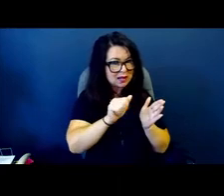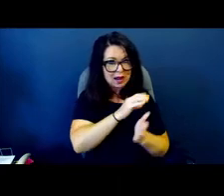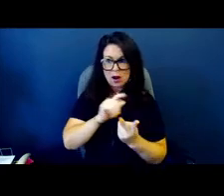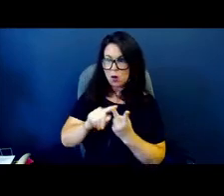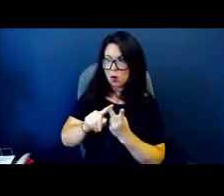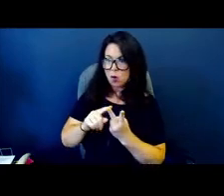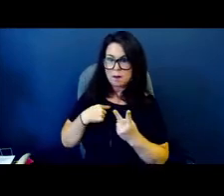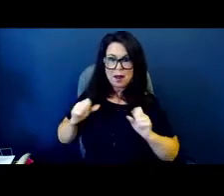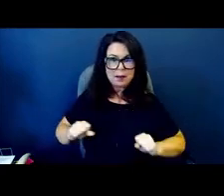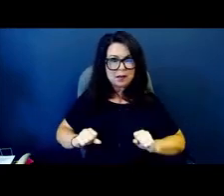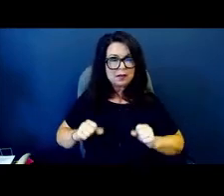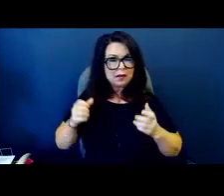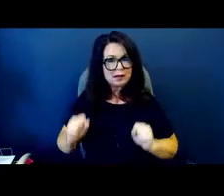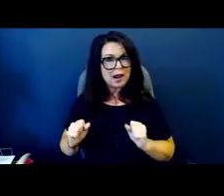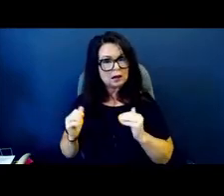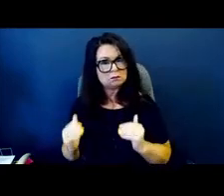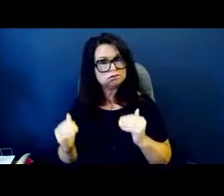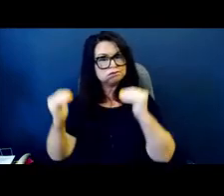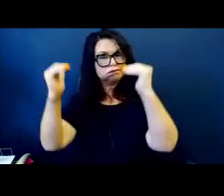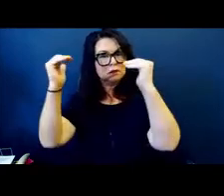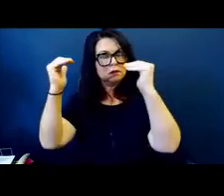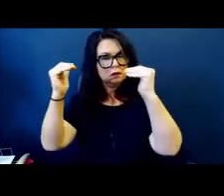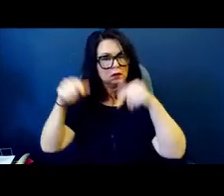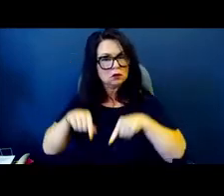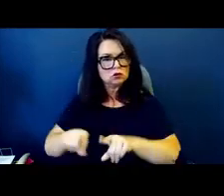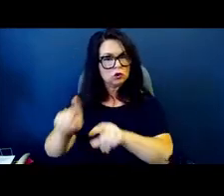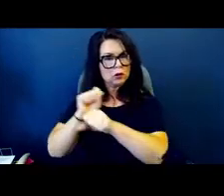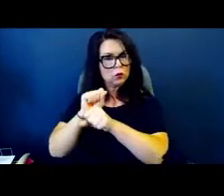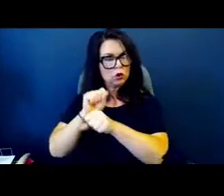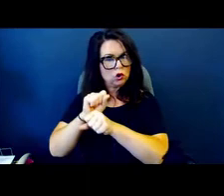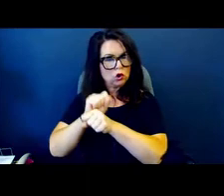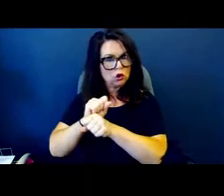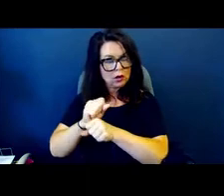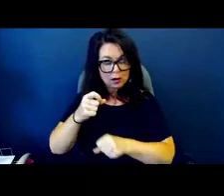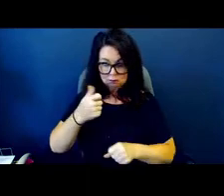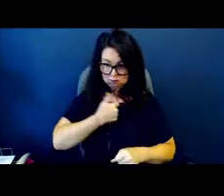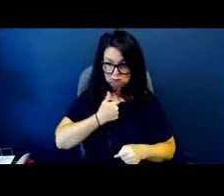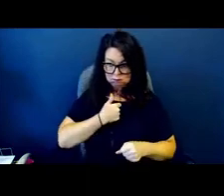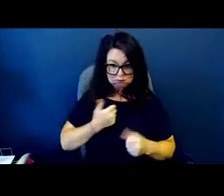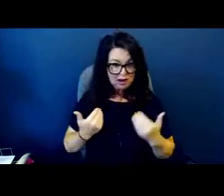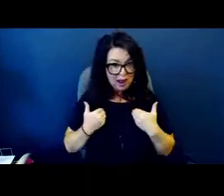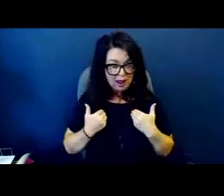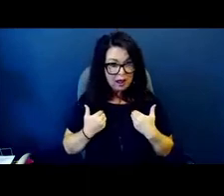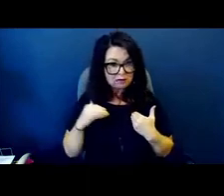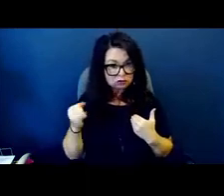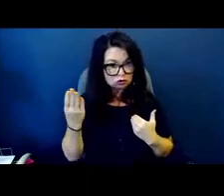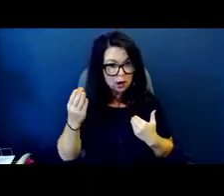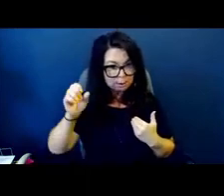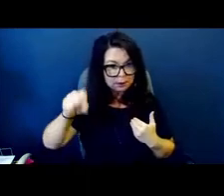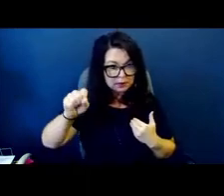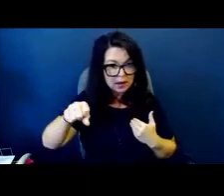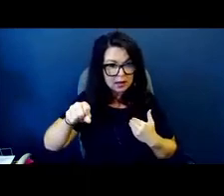advance in the workforce, because I am working but I'm also only